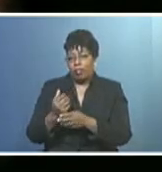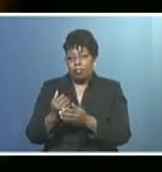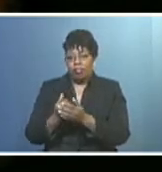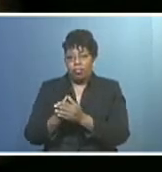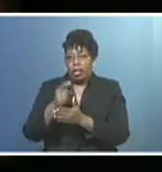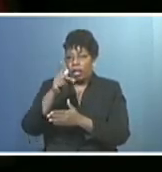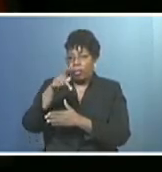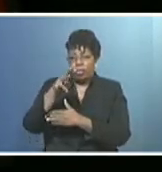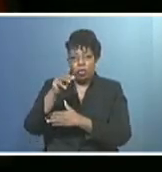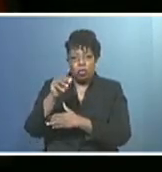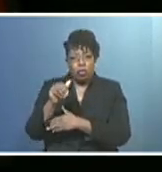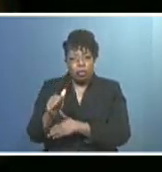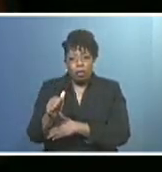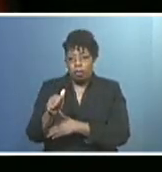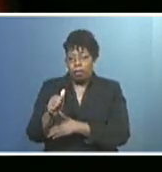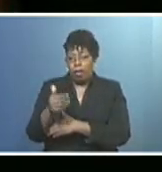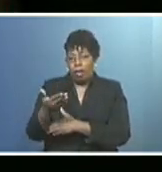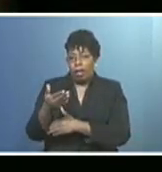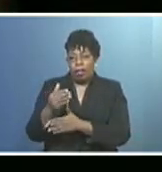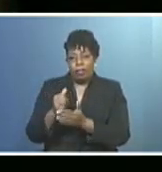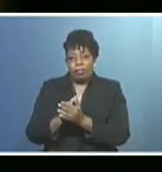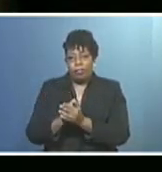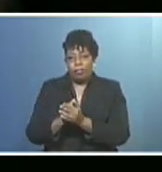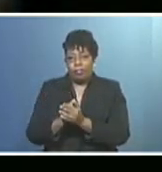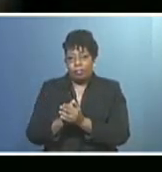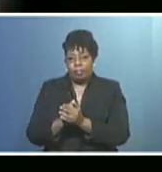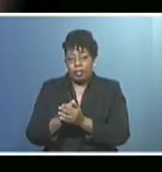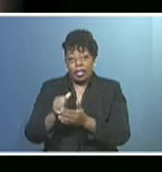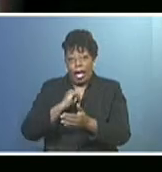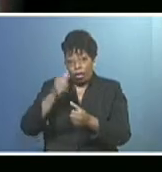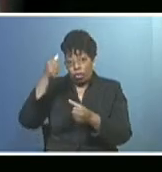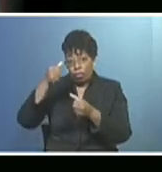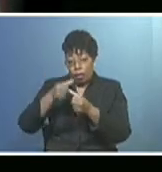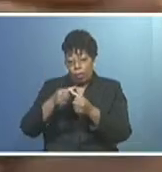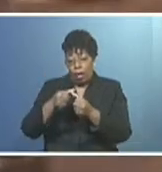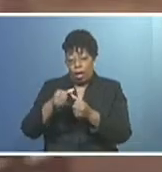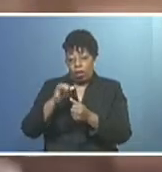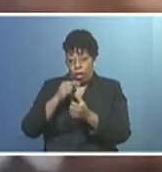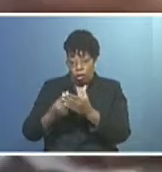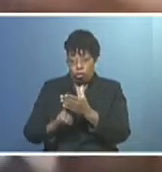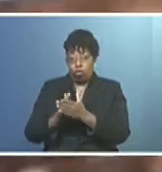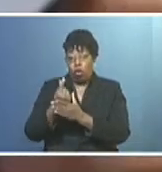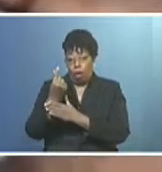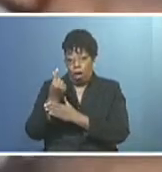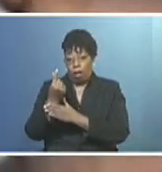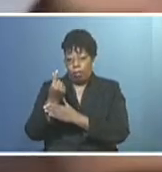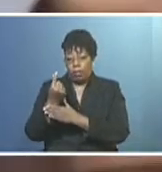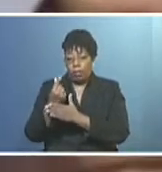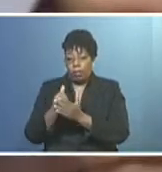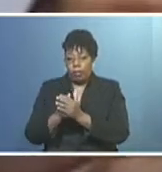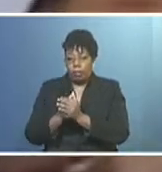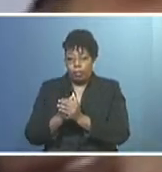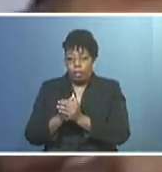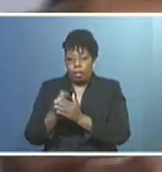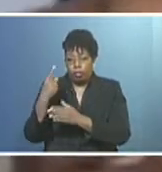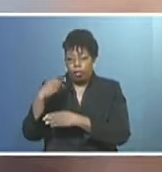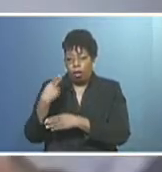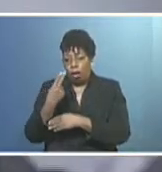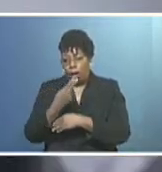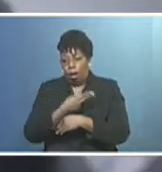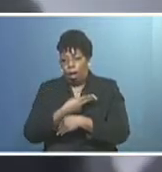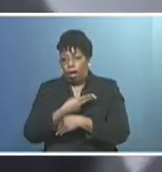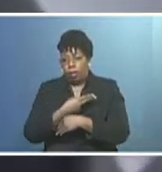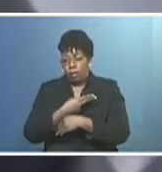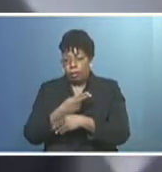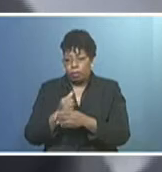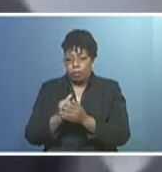just seeing that is it motivates me, because I remember how we grew up, I grew up off of secondhand clothes, and for us to be, in the